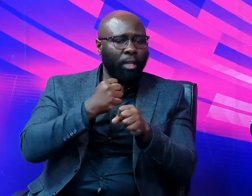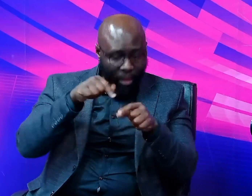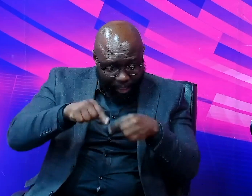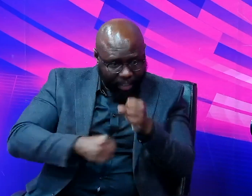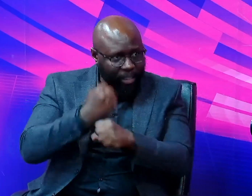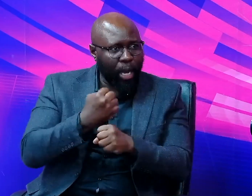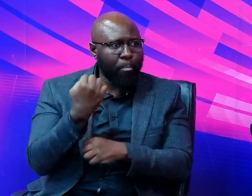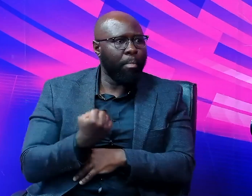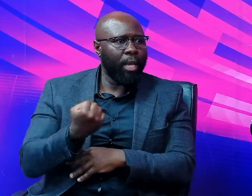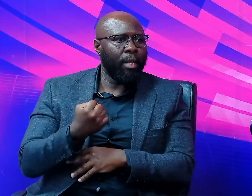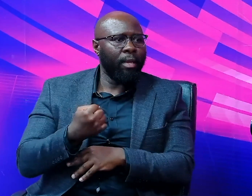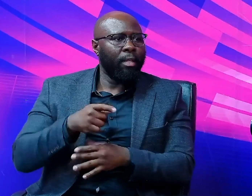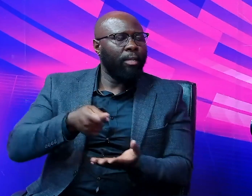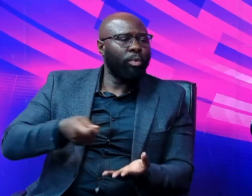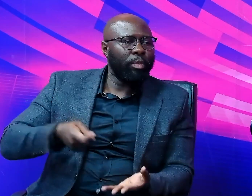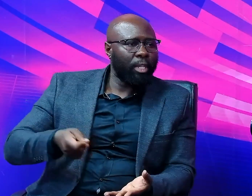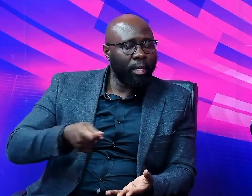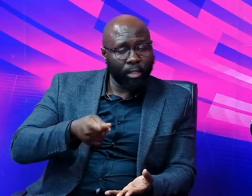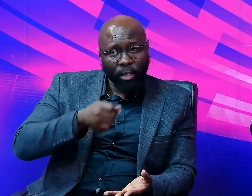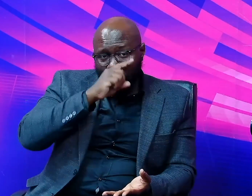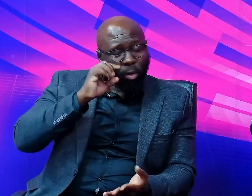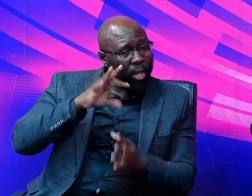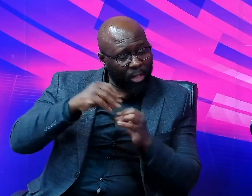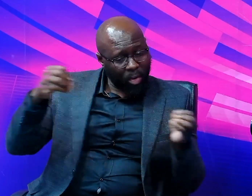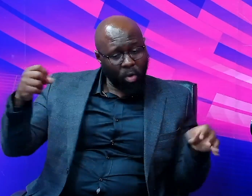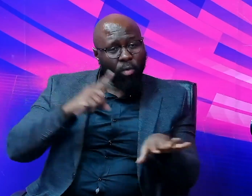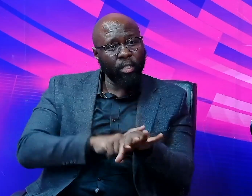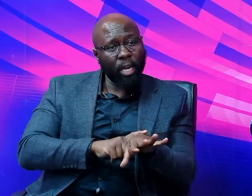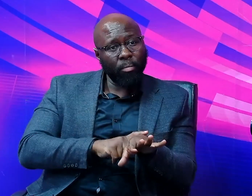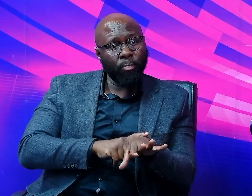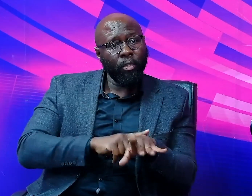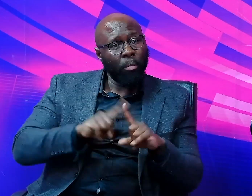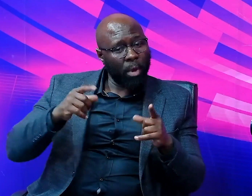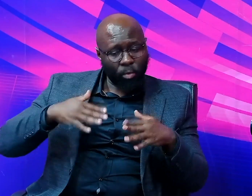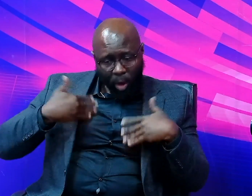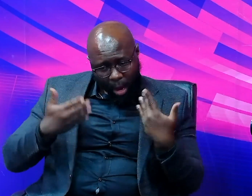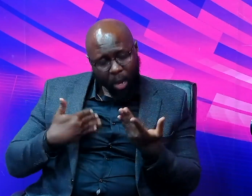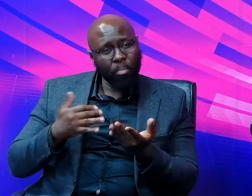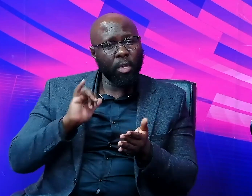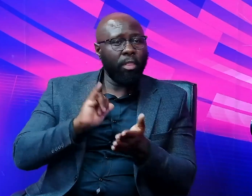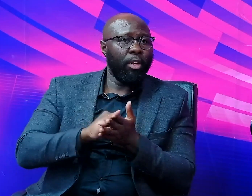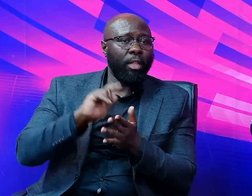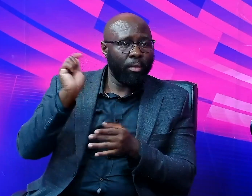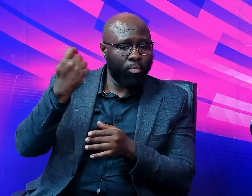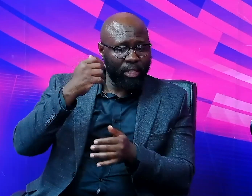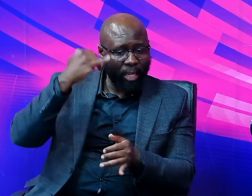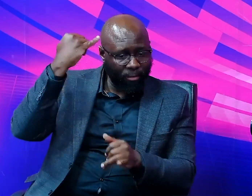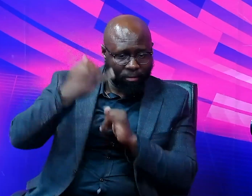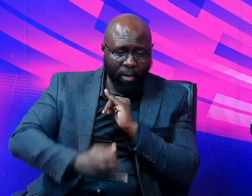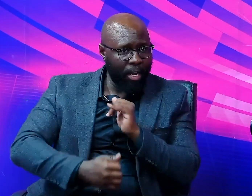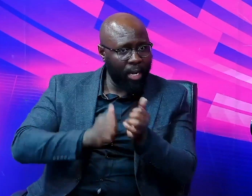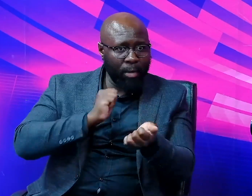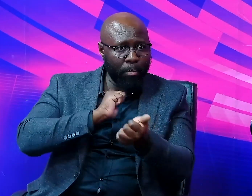many years, up to this year, actually, May. Yeah, that's when it was signed into law. So that was a long time. We are